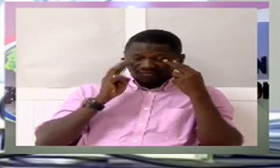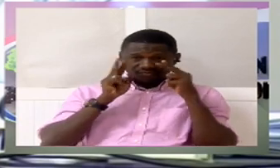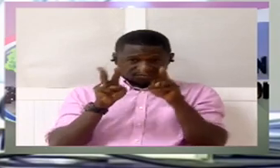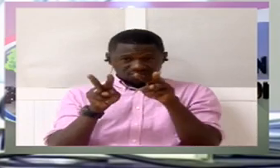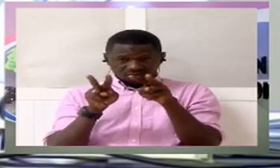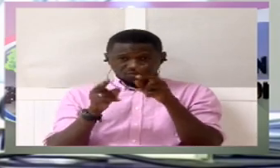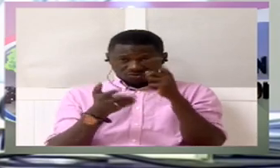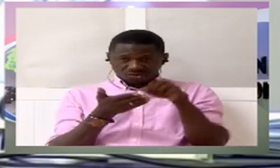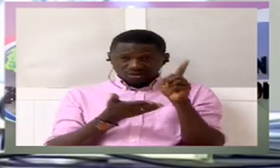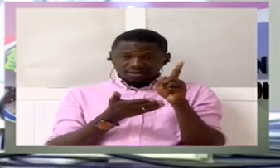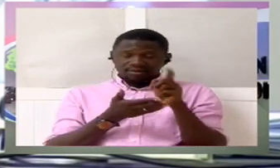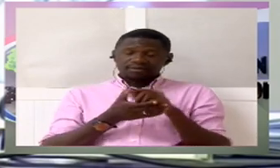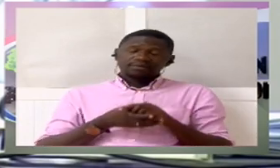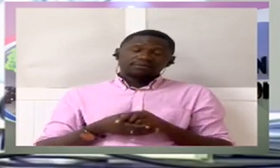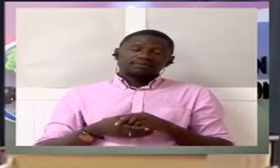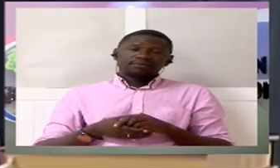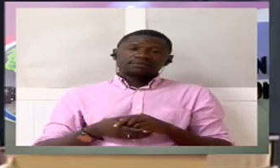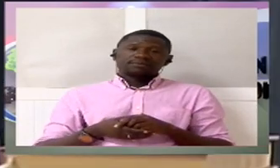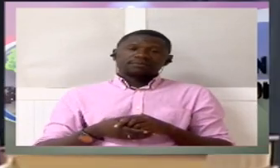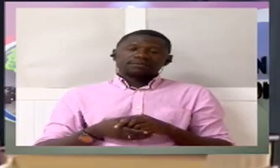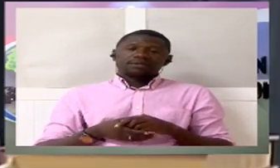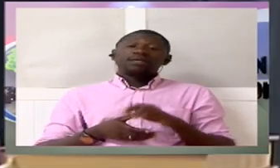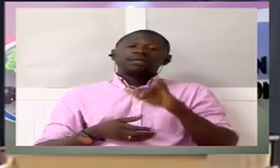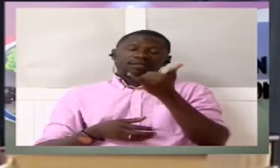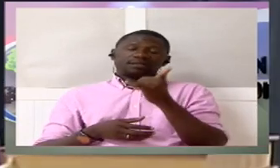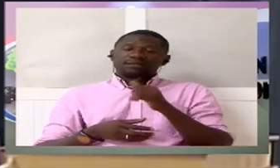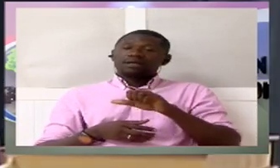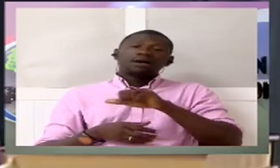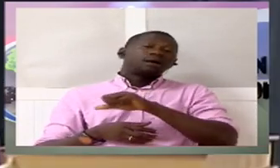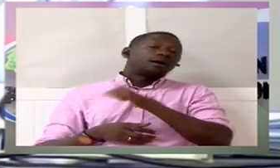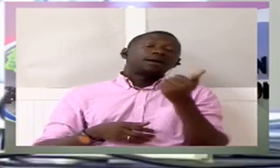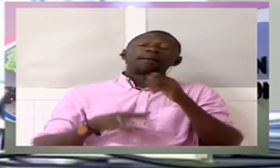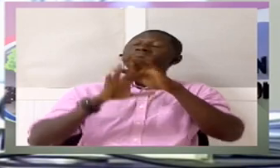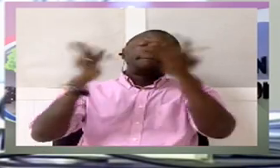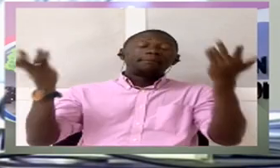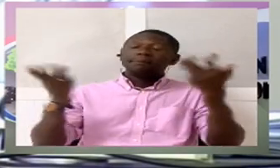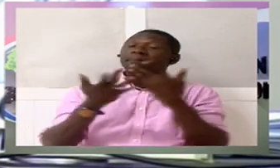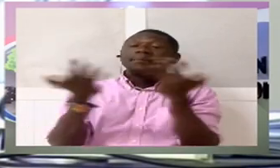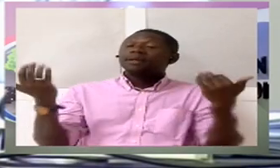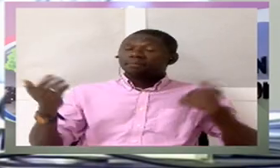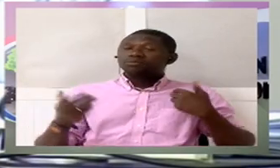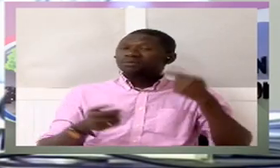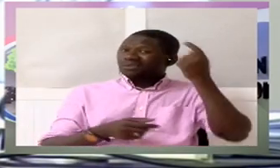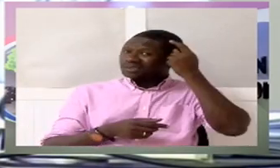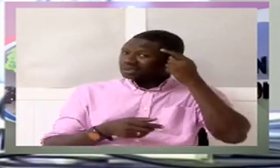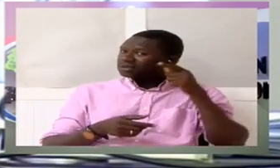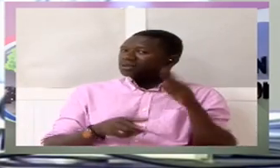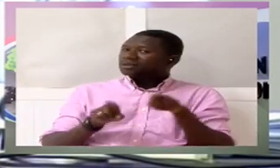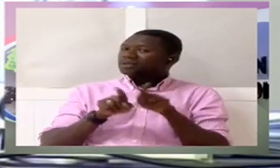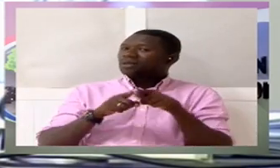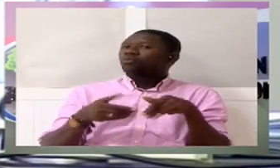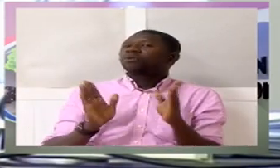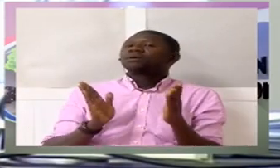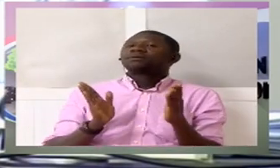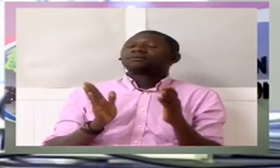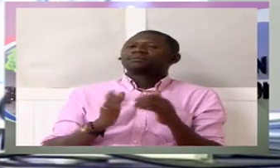Gerald. Yes. Jama fana na Jerome. And many also see things in that light. Thank you very much. Inumbara. But